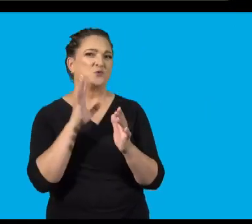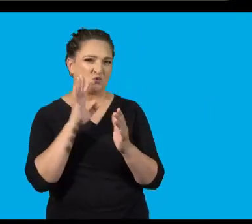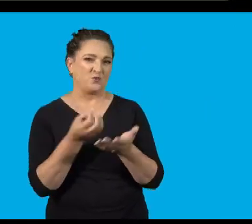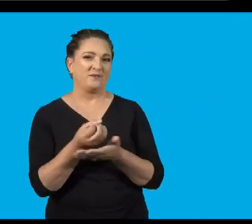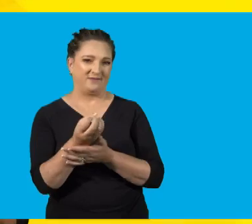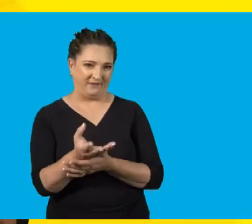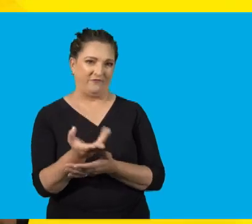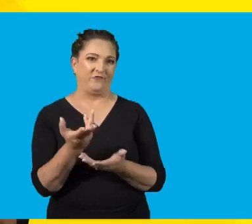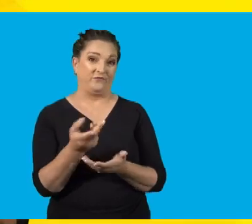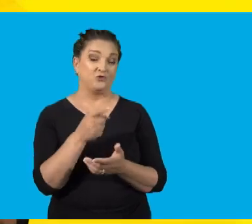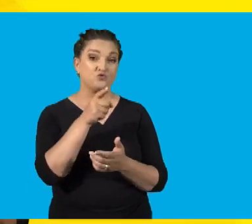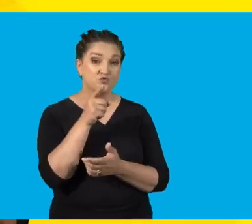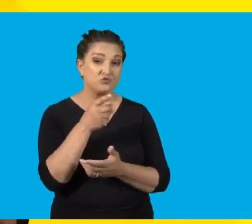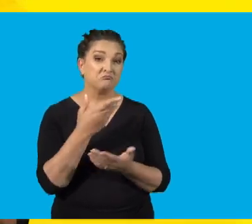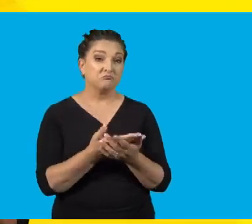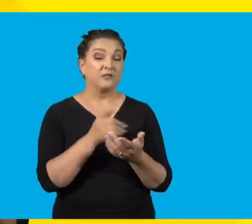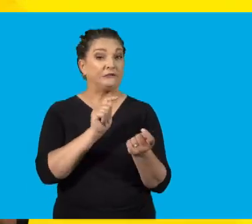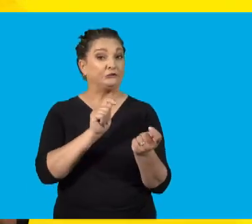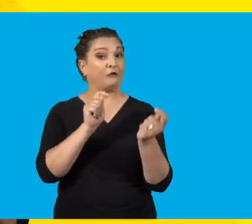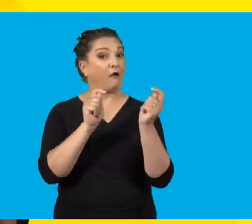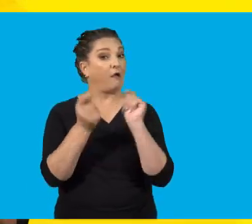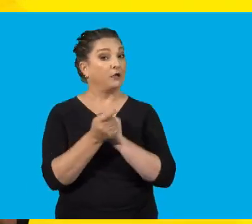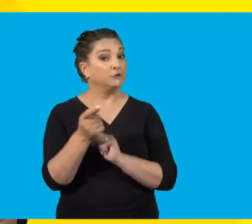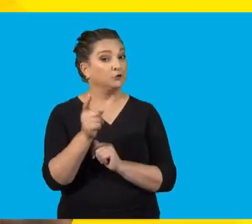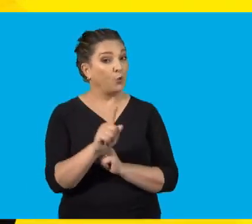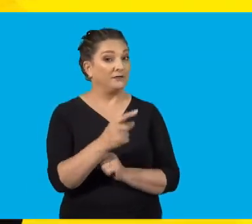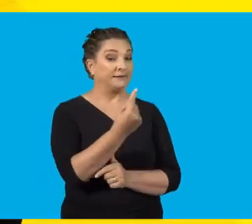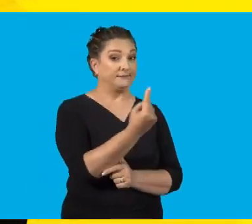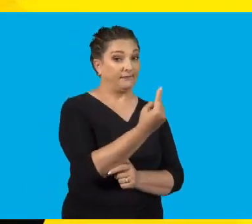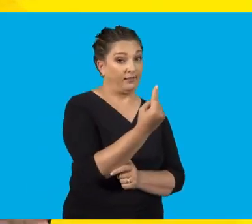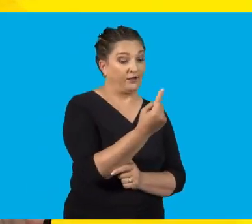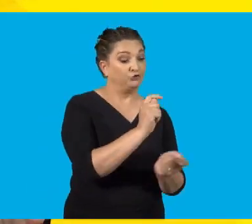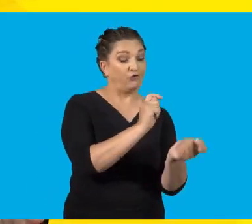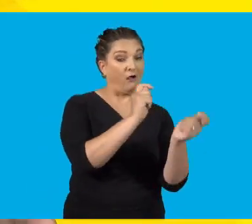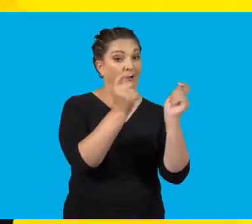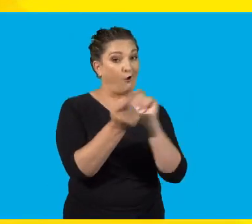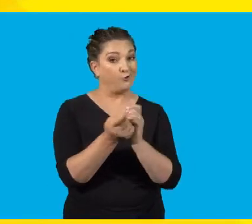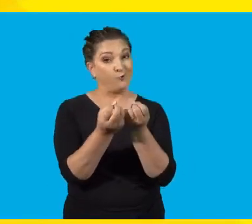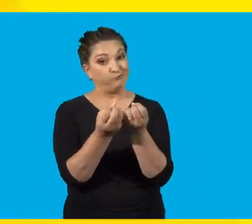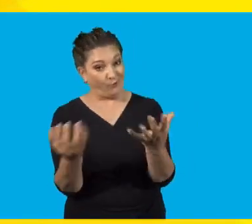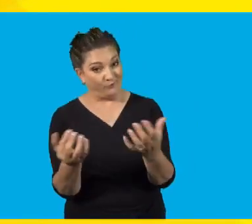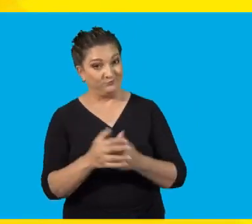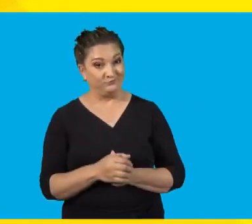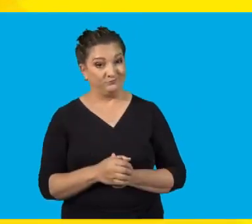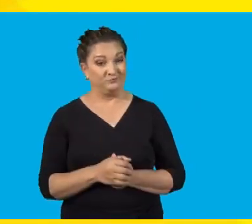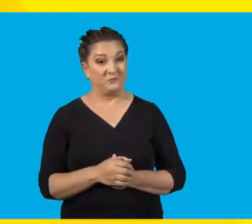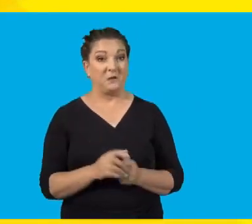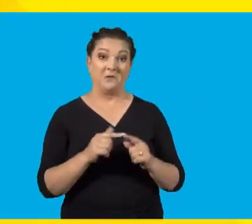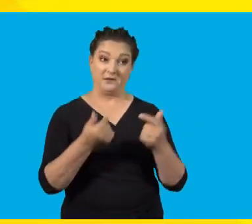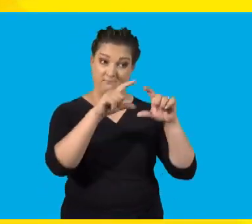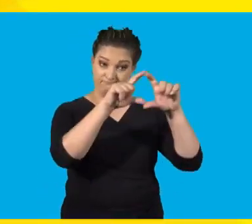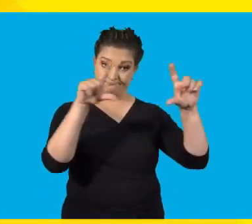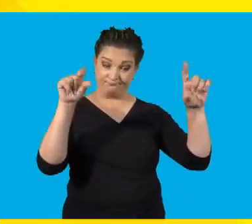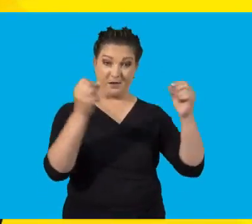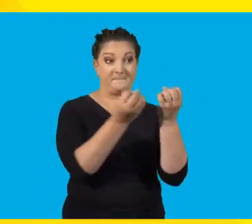examples that you will be given in order for you to change your singular to plural, or in